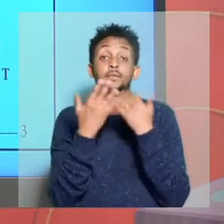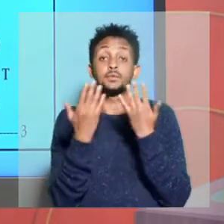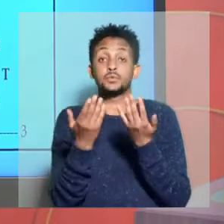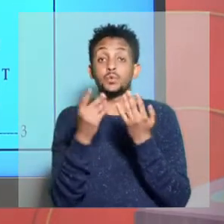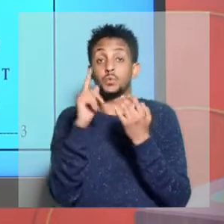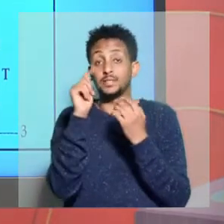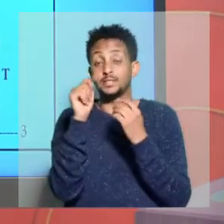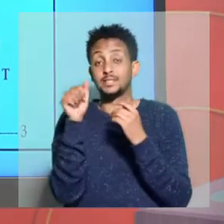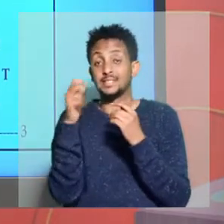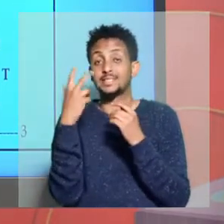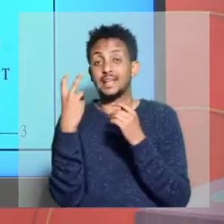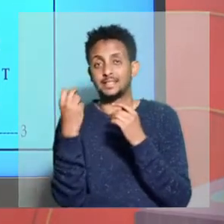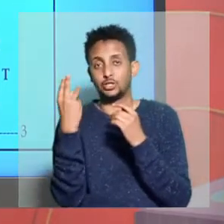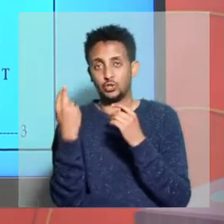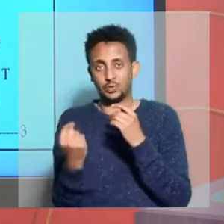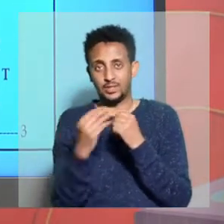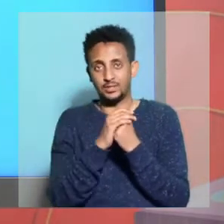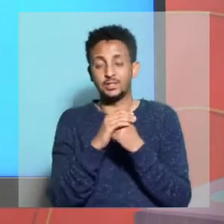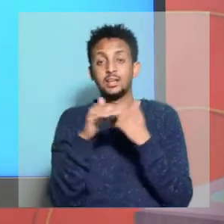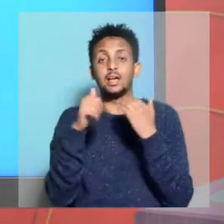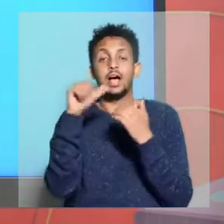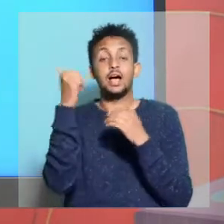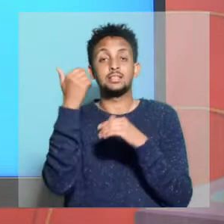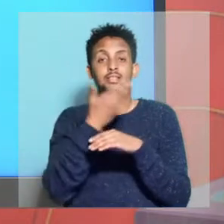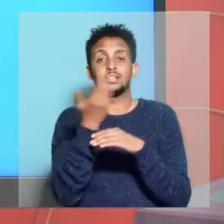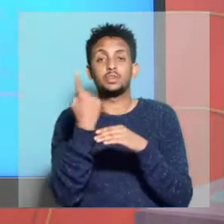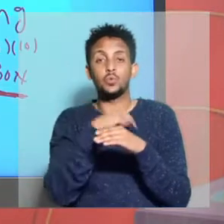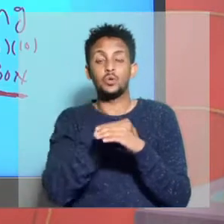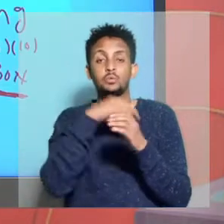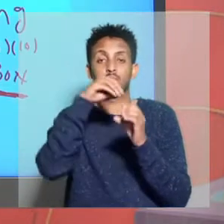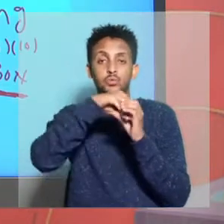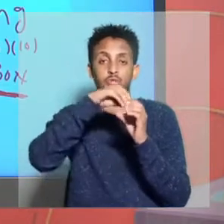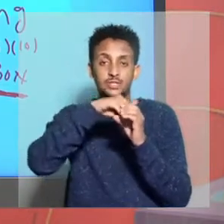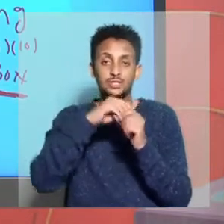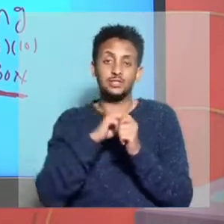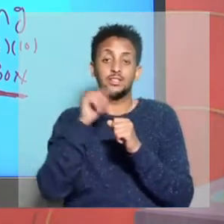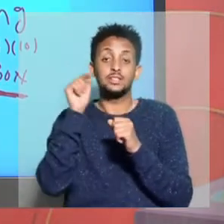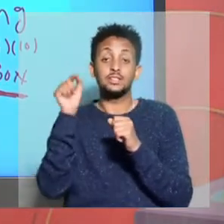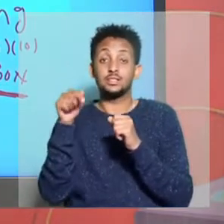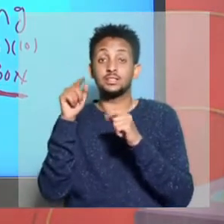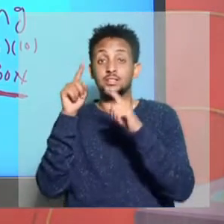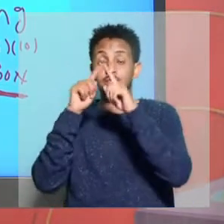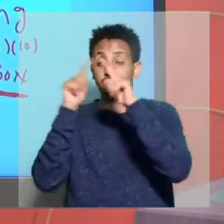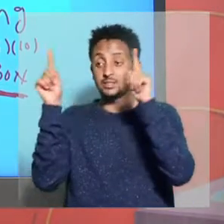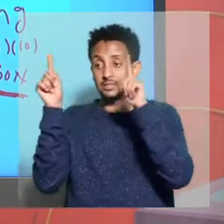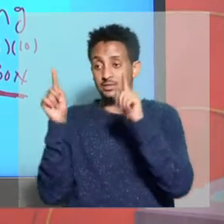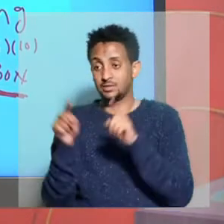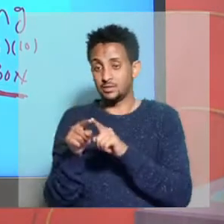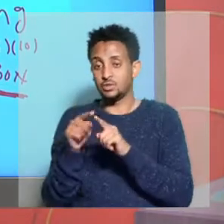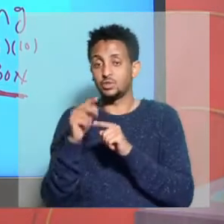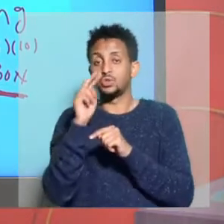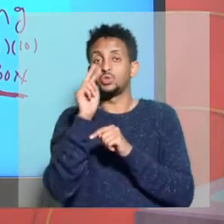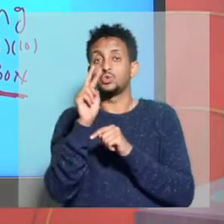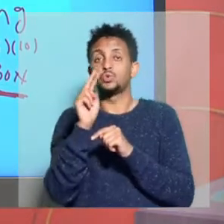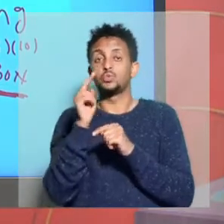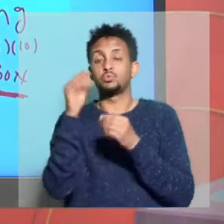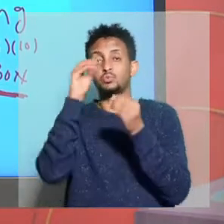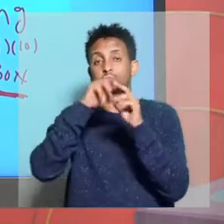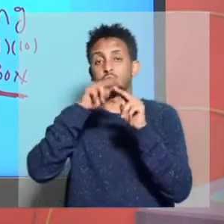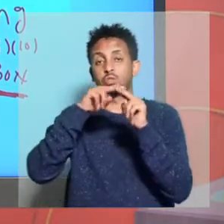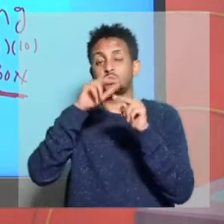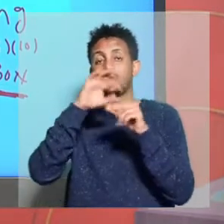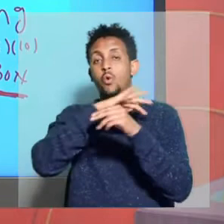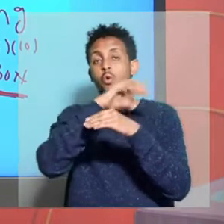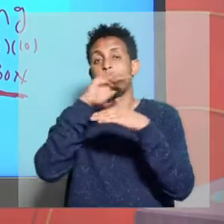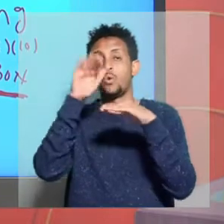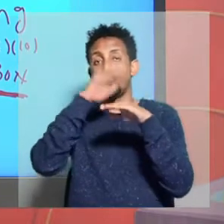So the tension is 30 Newton. The other thing that you should have to put it here at the junction, you should have to put all the